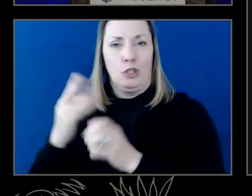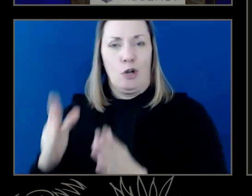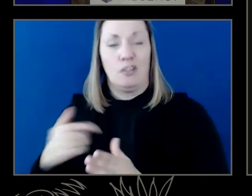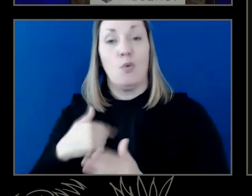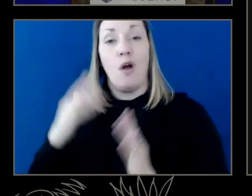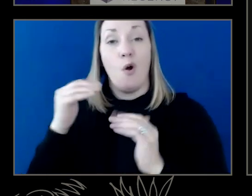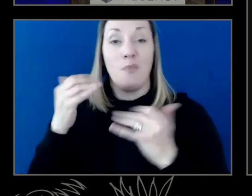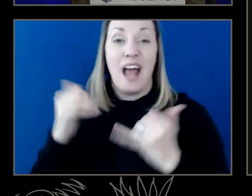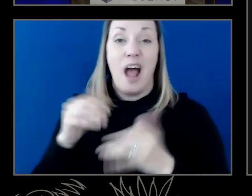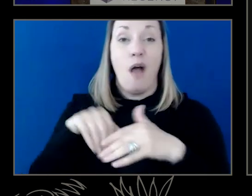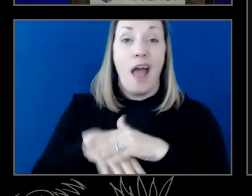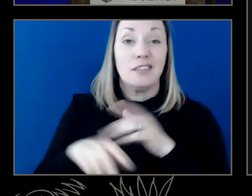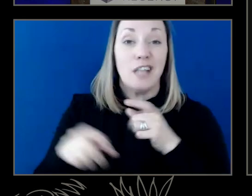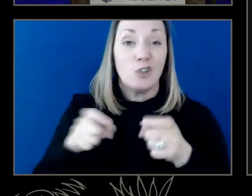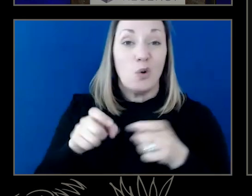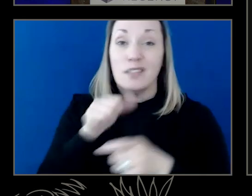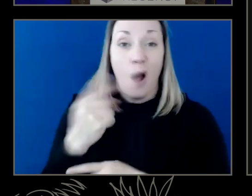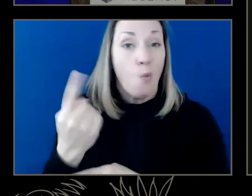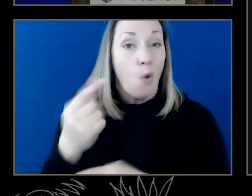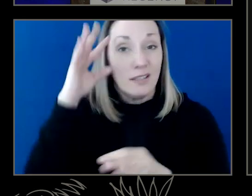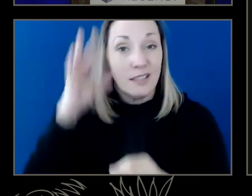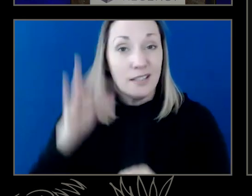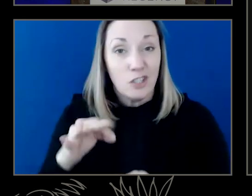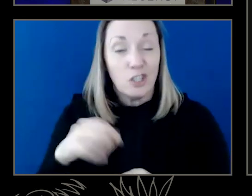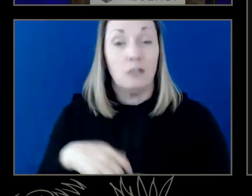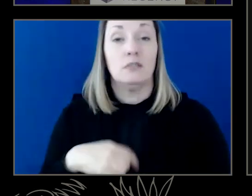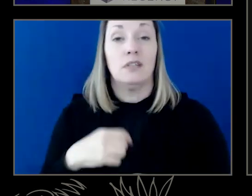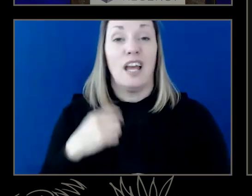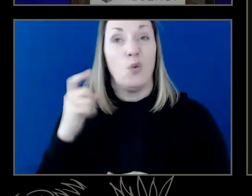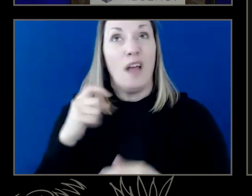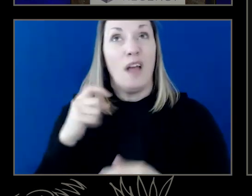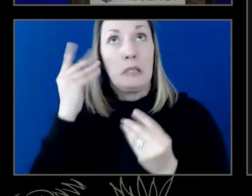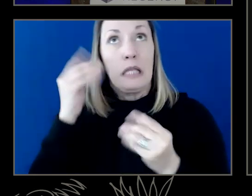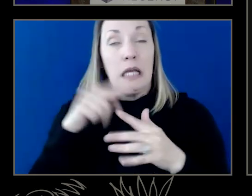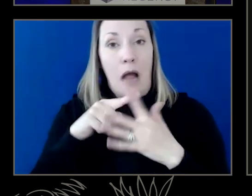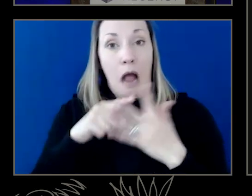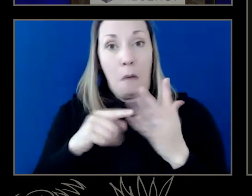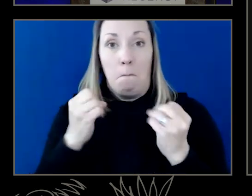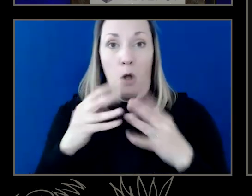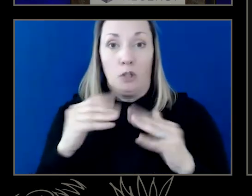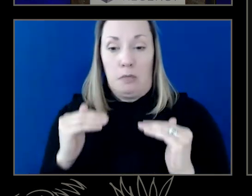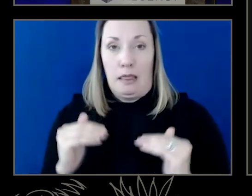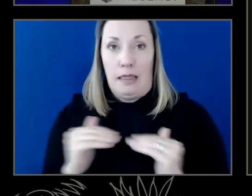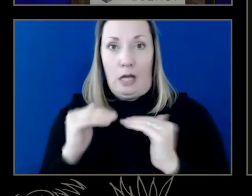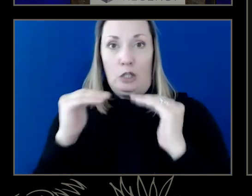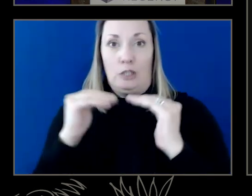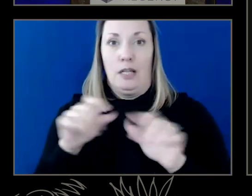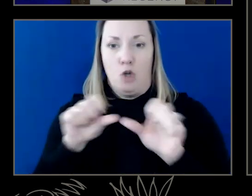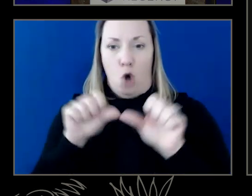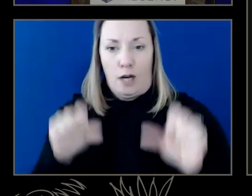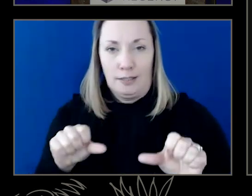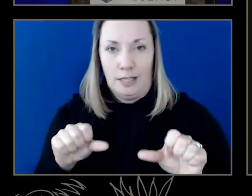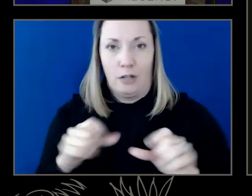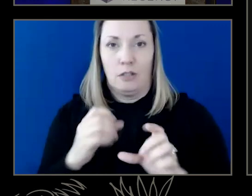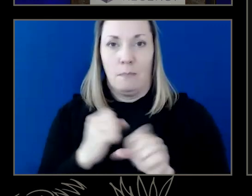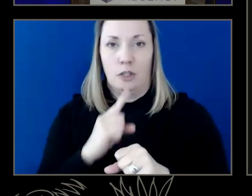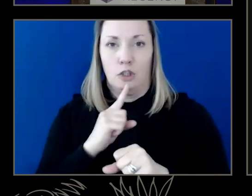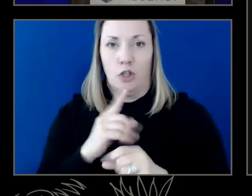access control is not a single decision, and you'd have to think through multiple layers in your architecture in order to get it